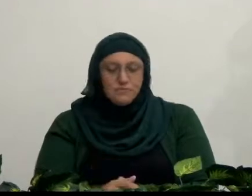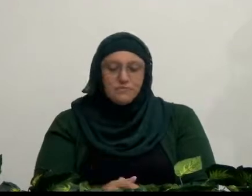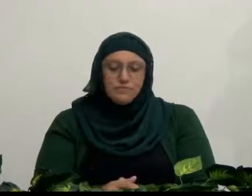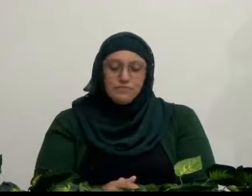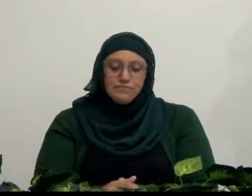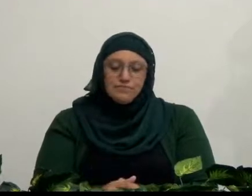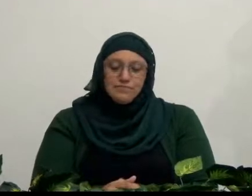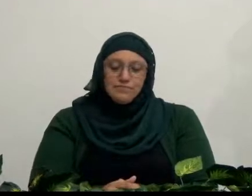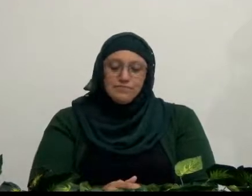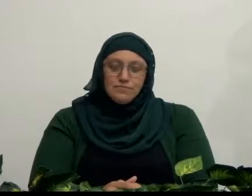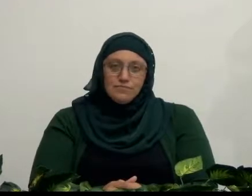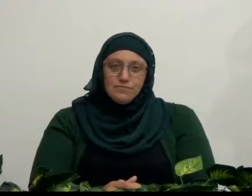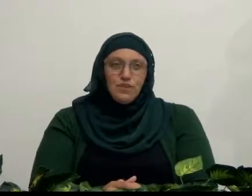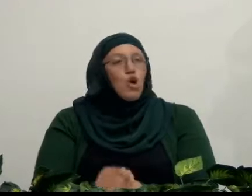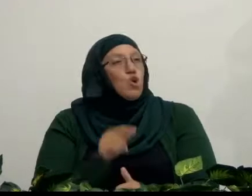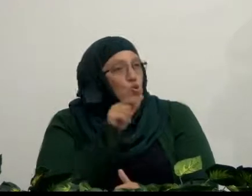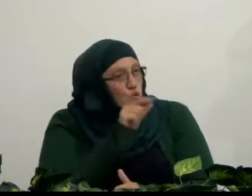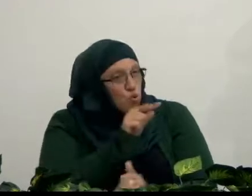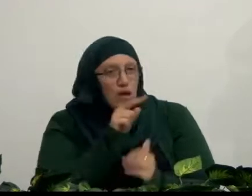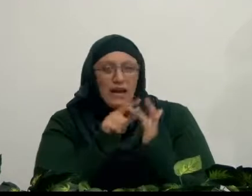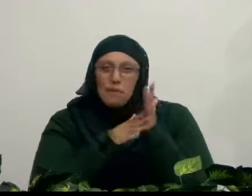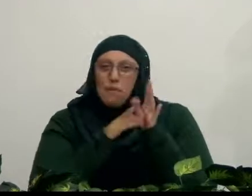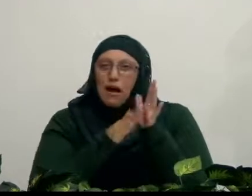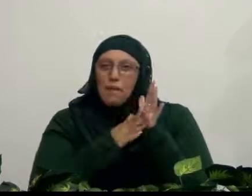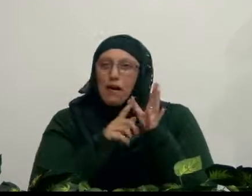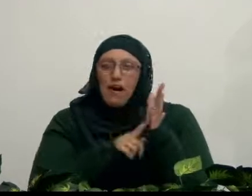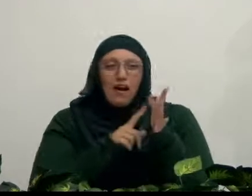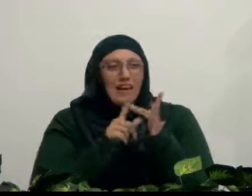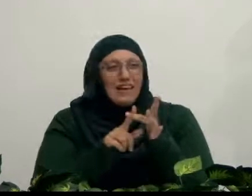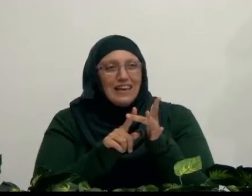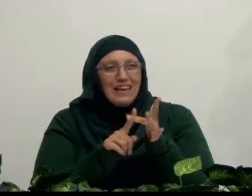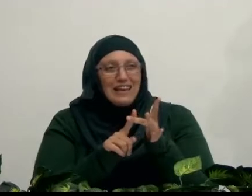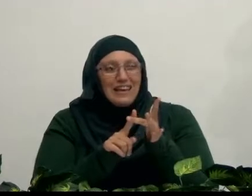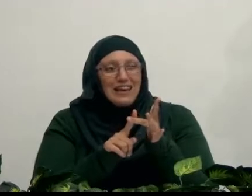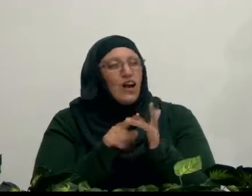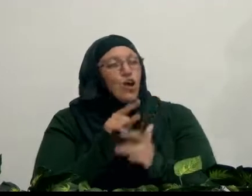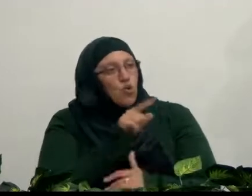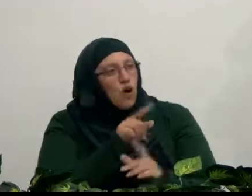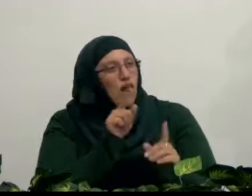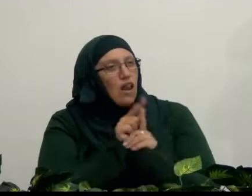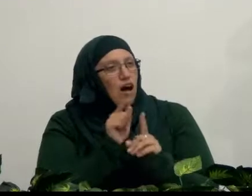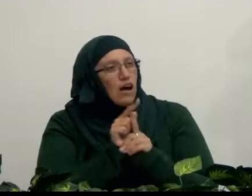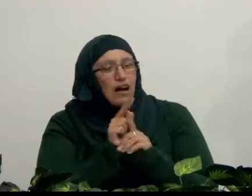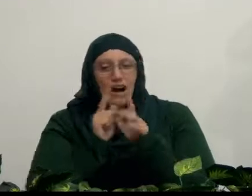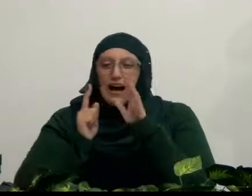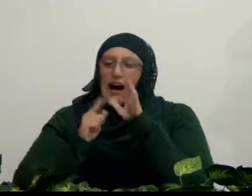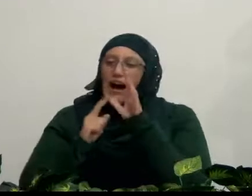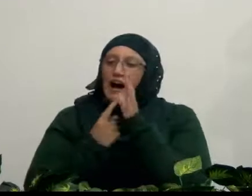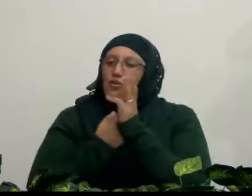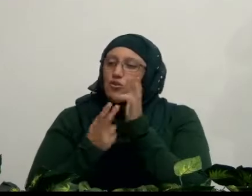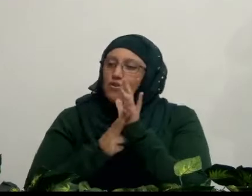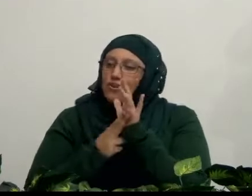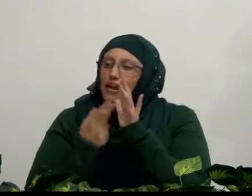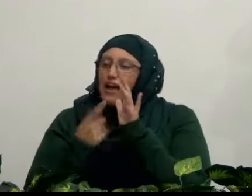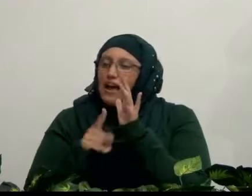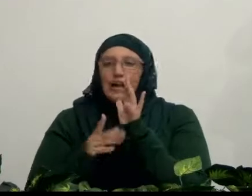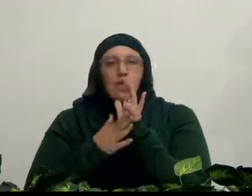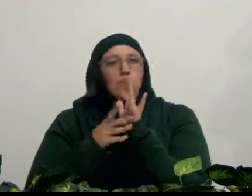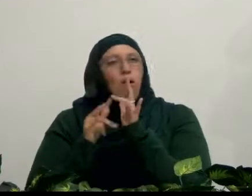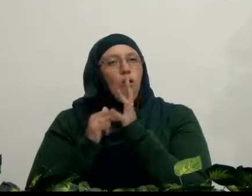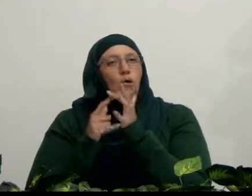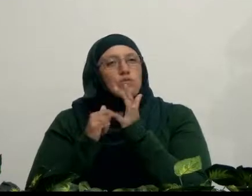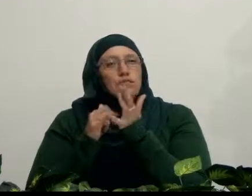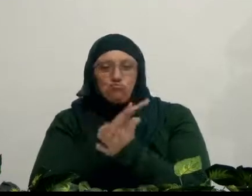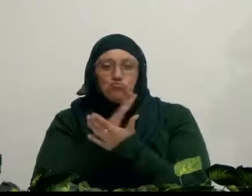Musa. You are to me like the relation between Aaron and Moses. Except illa annahu la